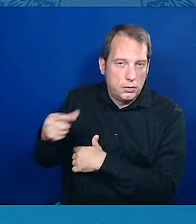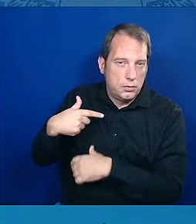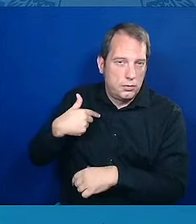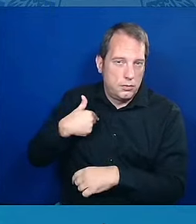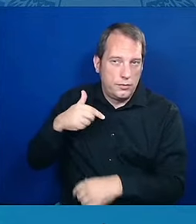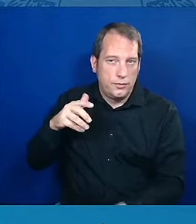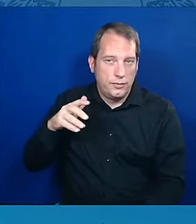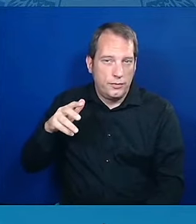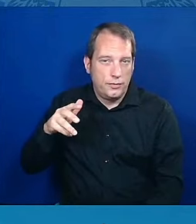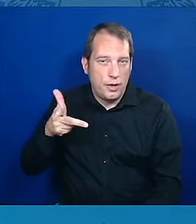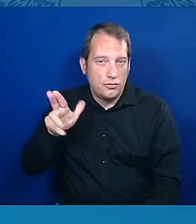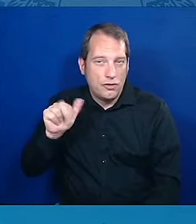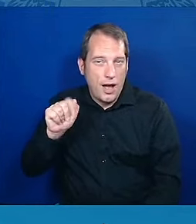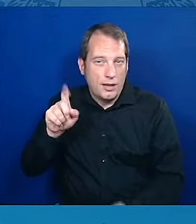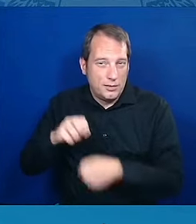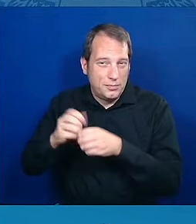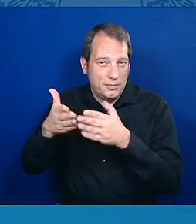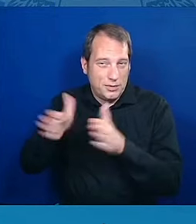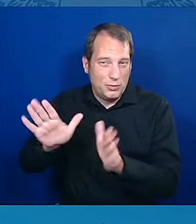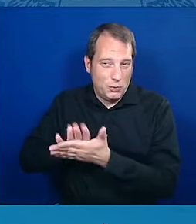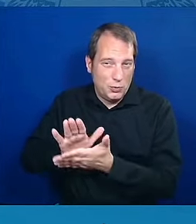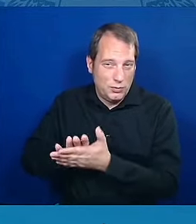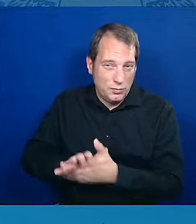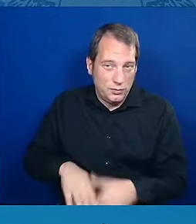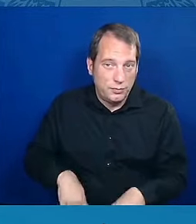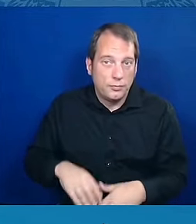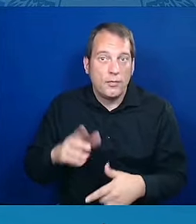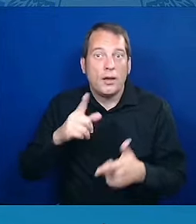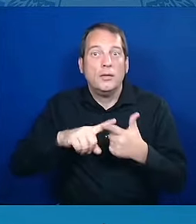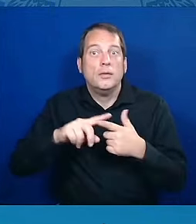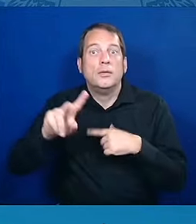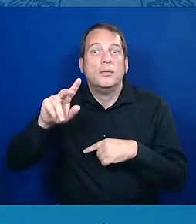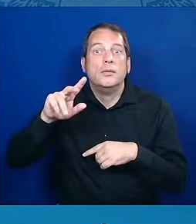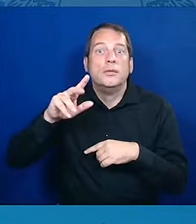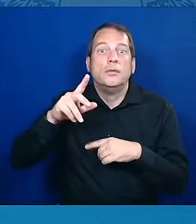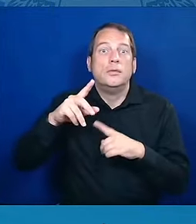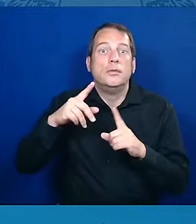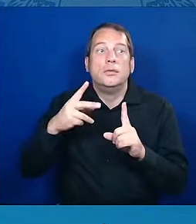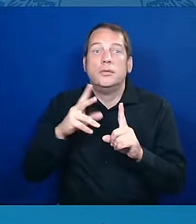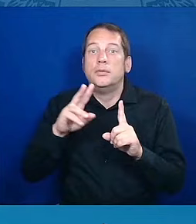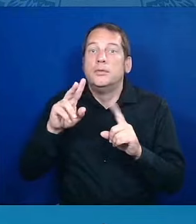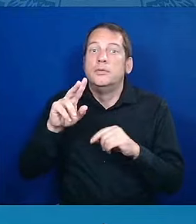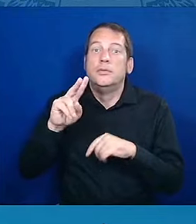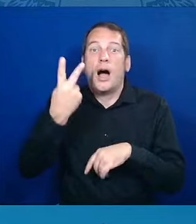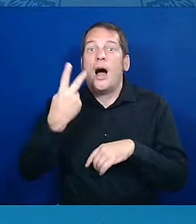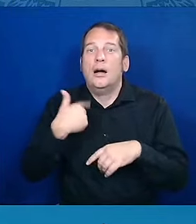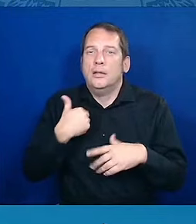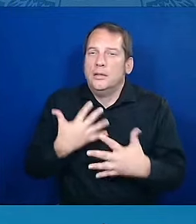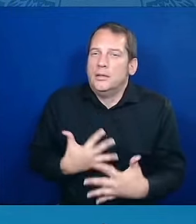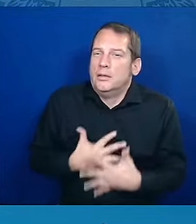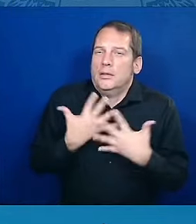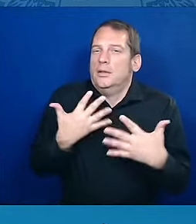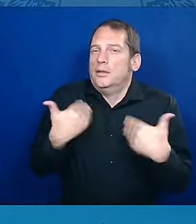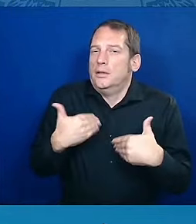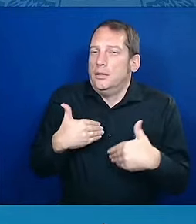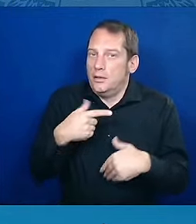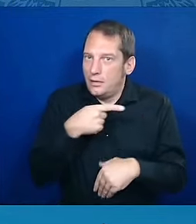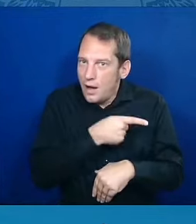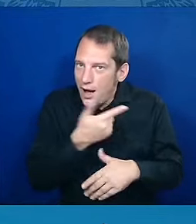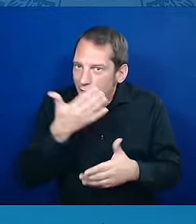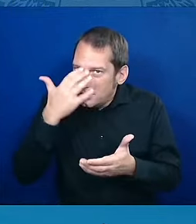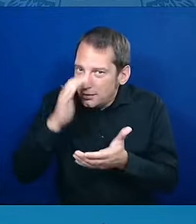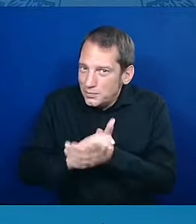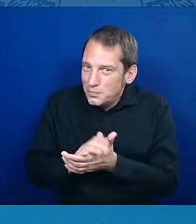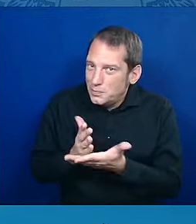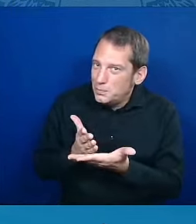husband proposed on Christmas morning. And three, these last 36 hours, when I found out I